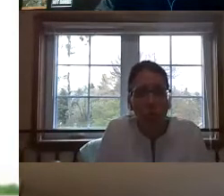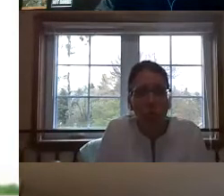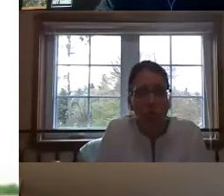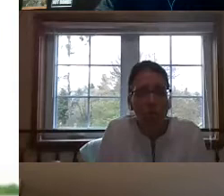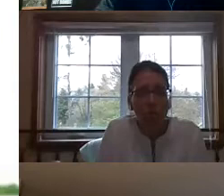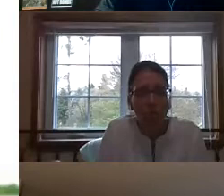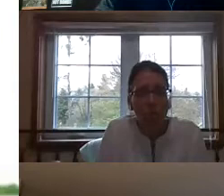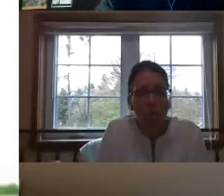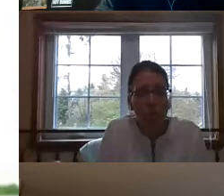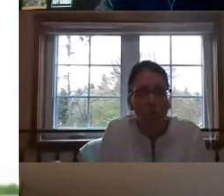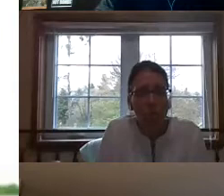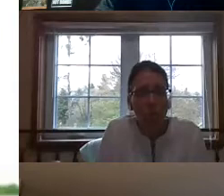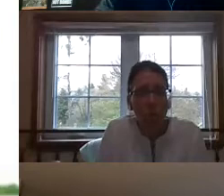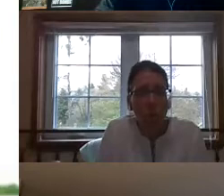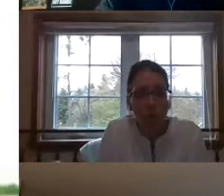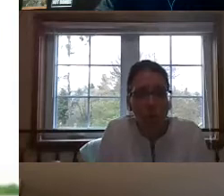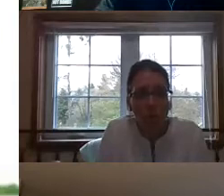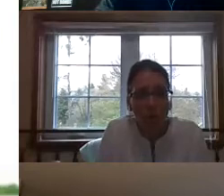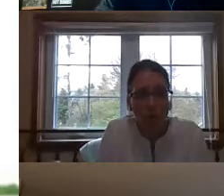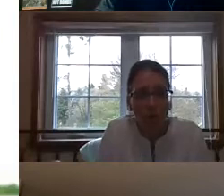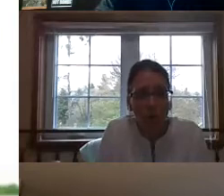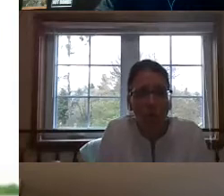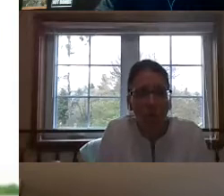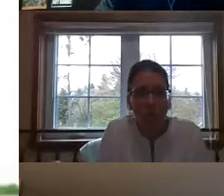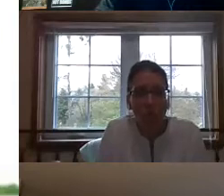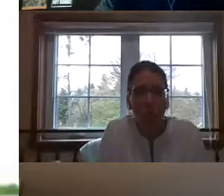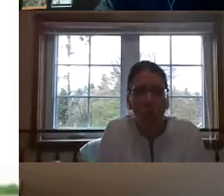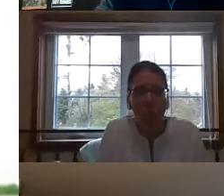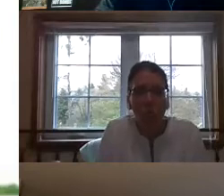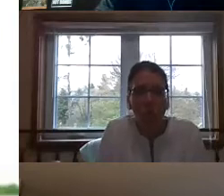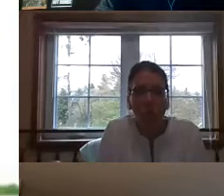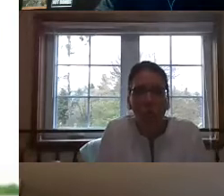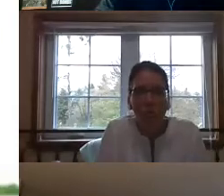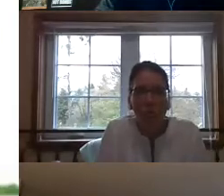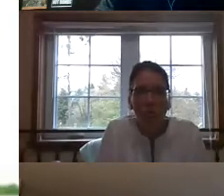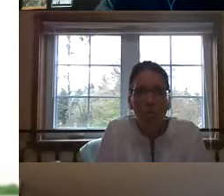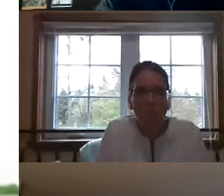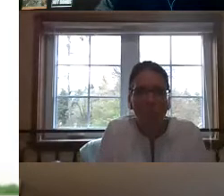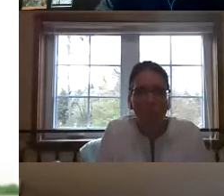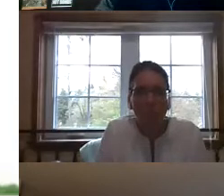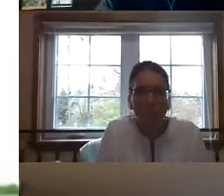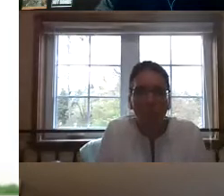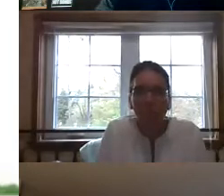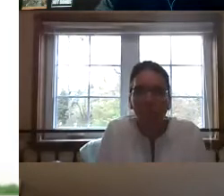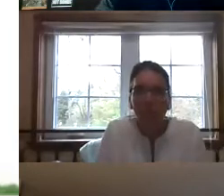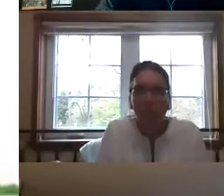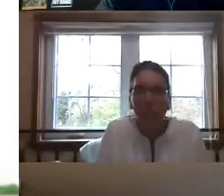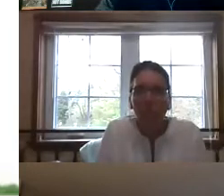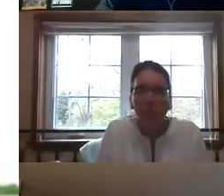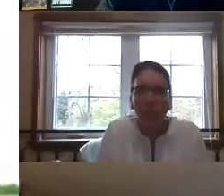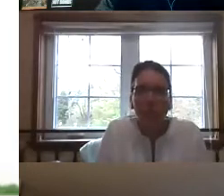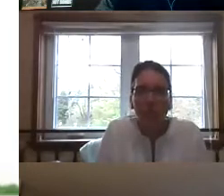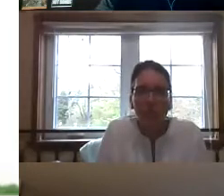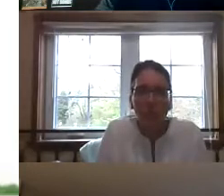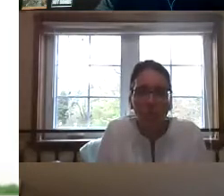the car. So the door zone is when particularly the driver's side doors open they open right into that bicycle travel lane,